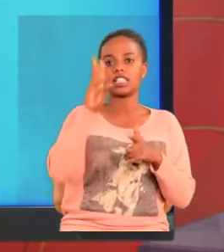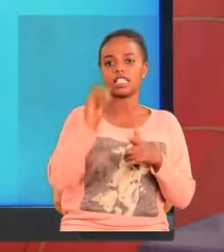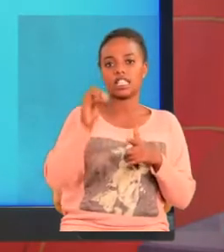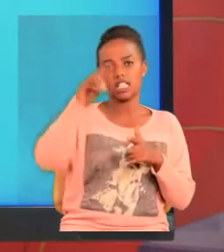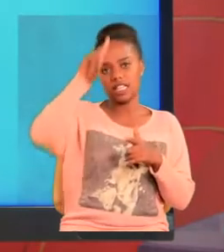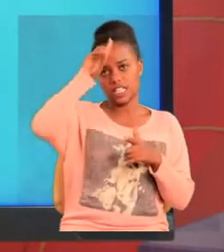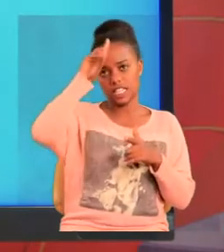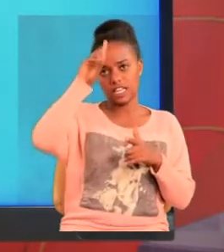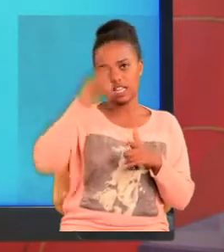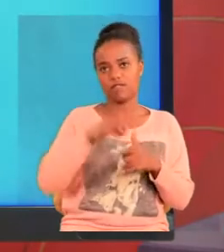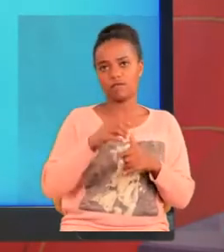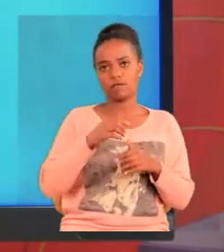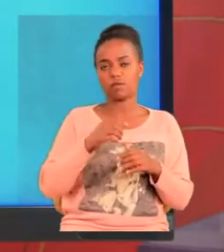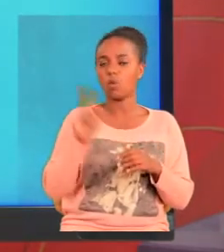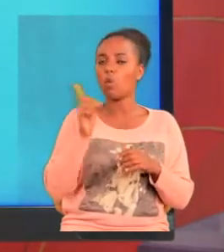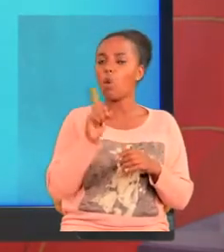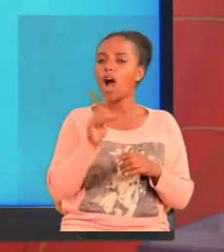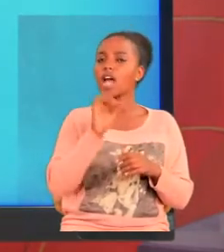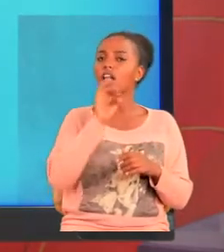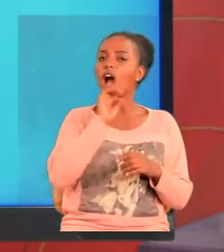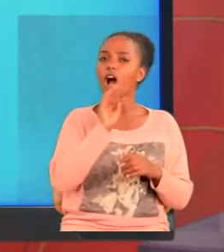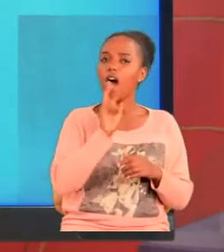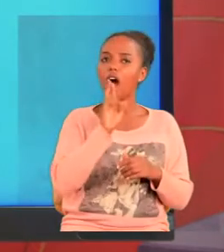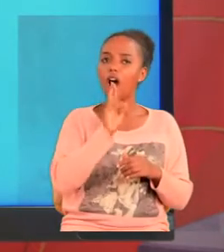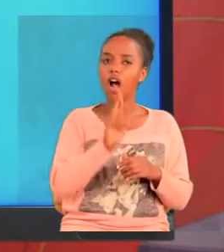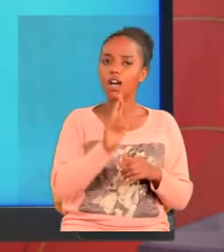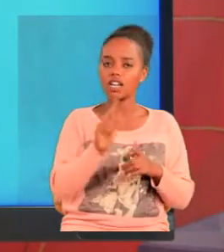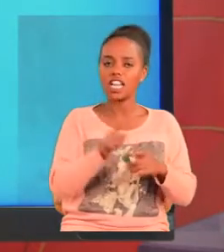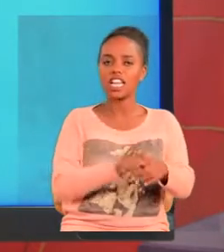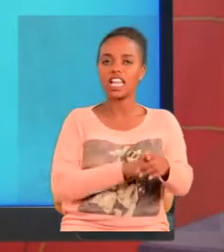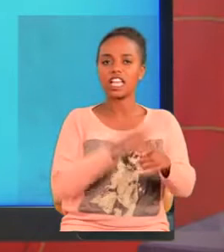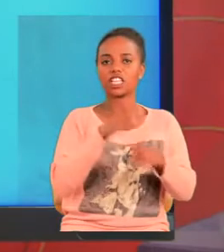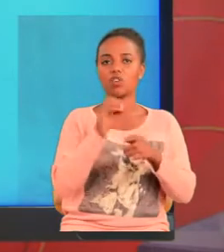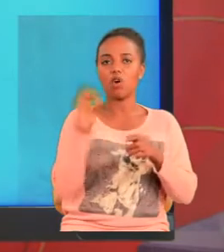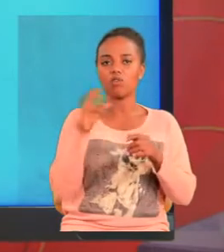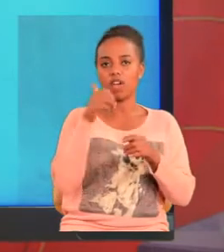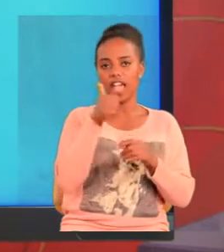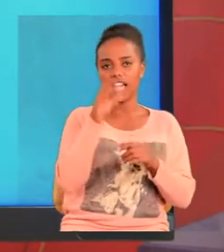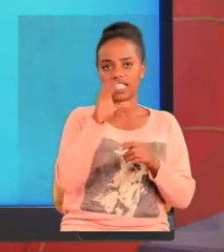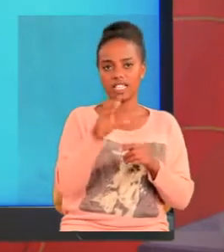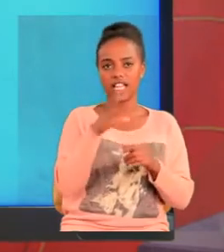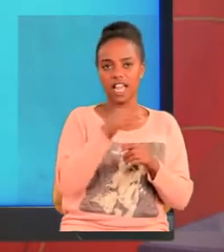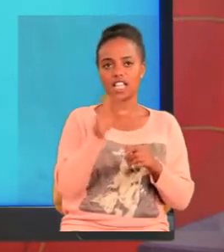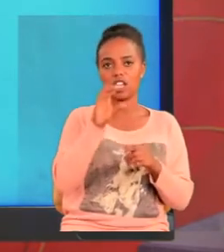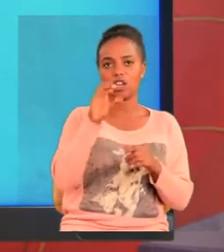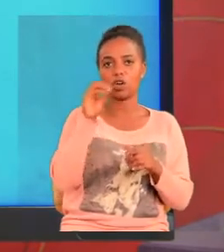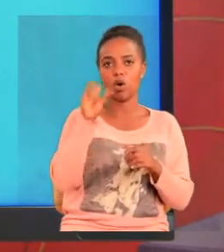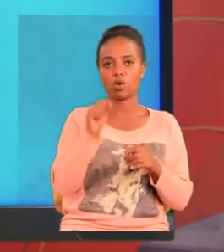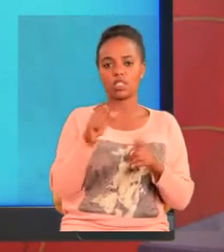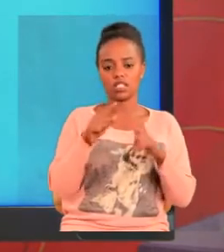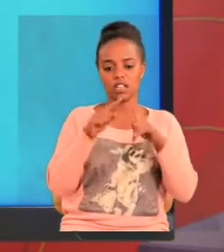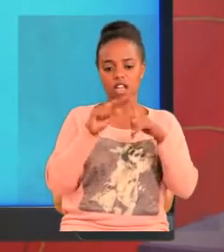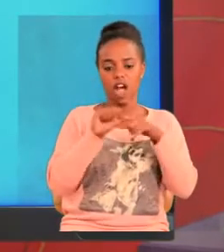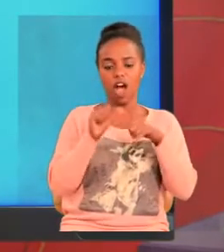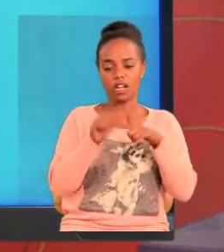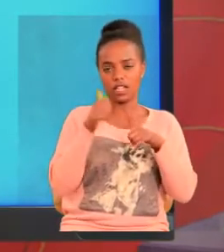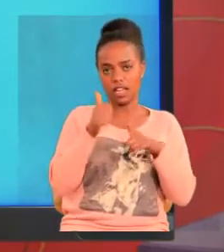degree, then what are the lengths of AC and cosine of angle A is